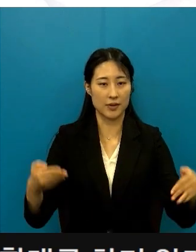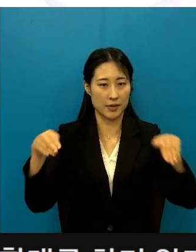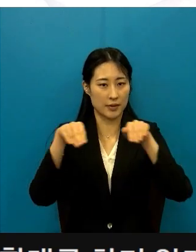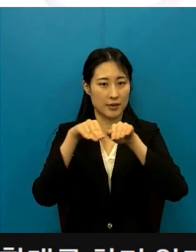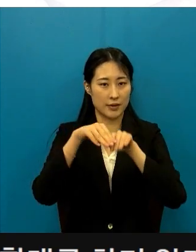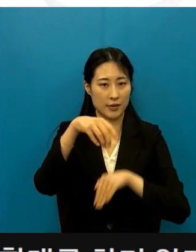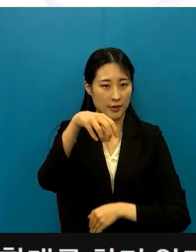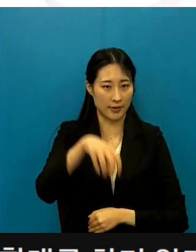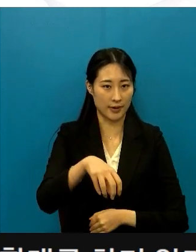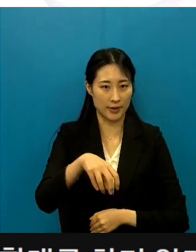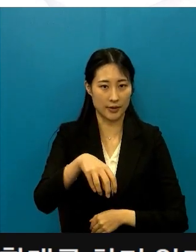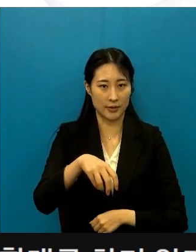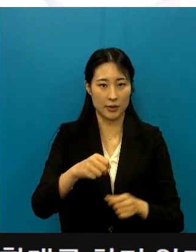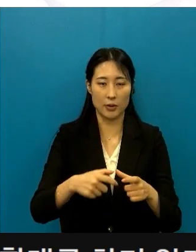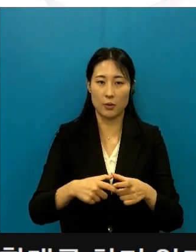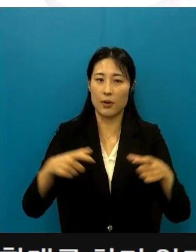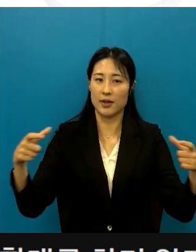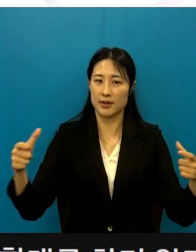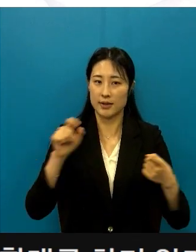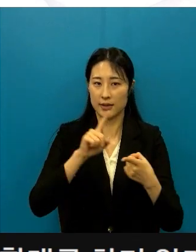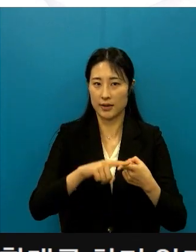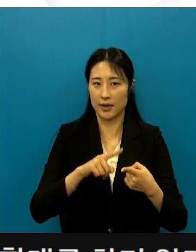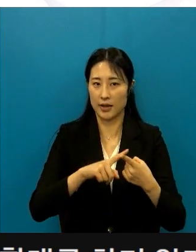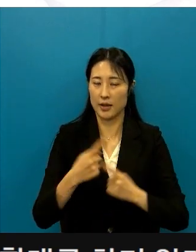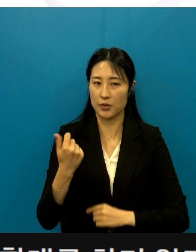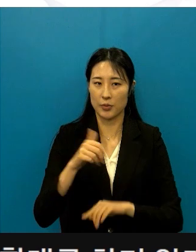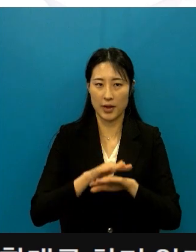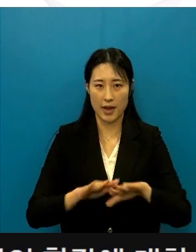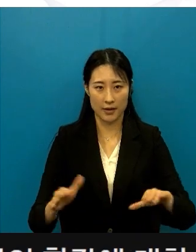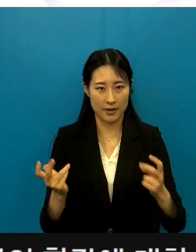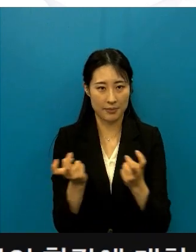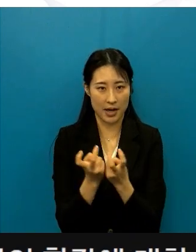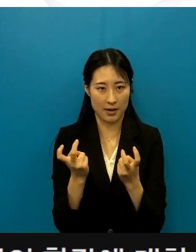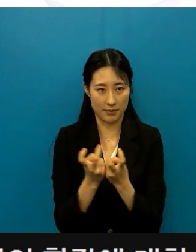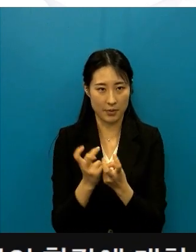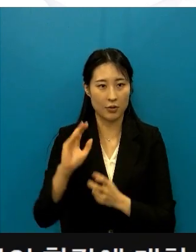facilities. Second is the